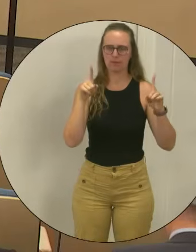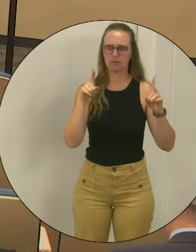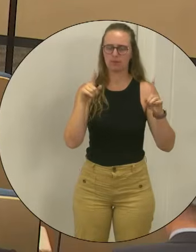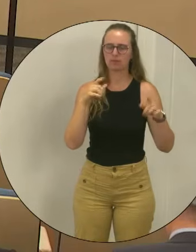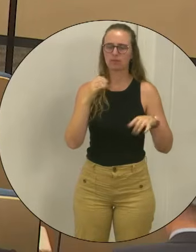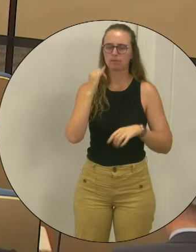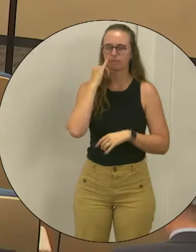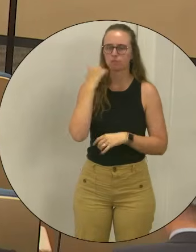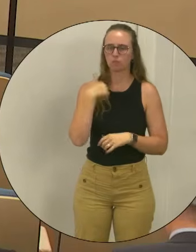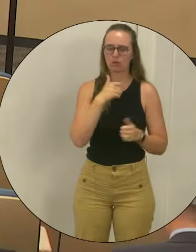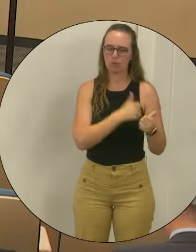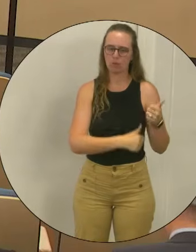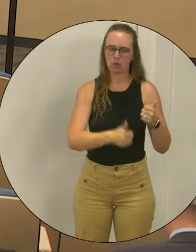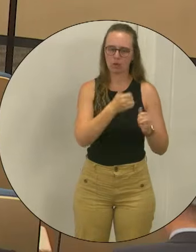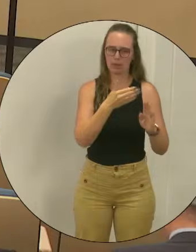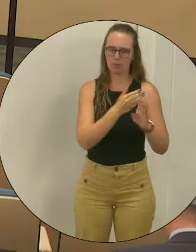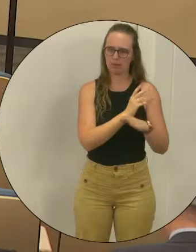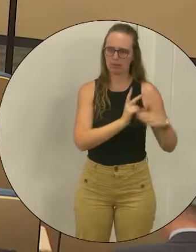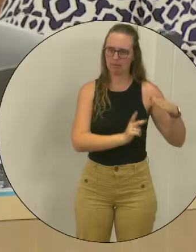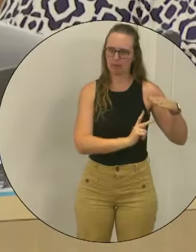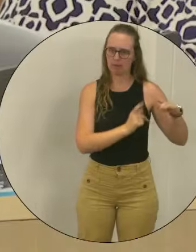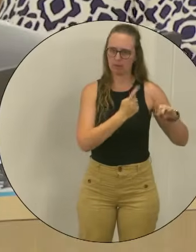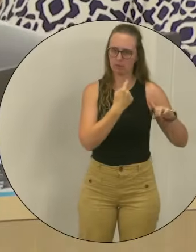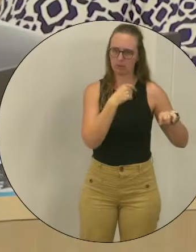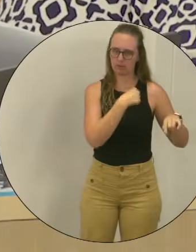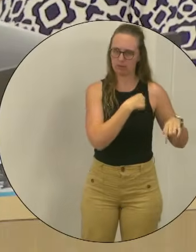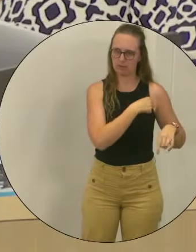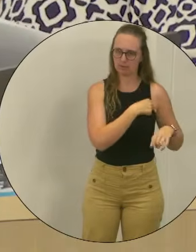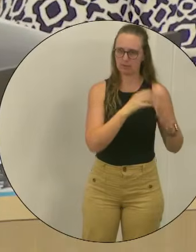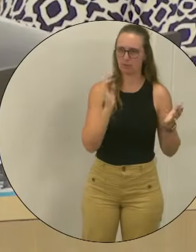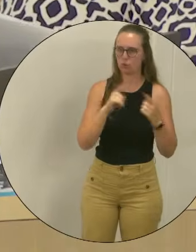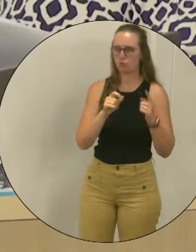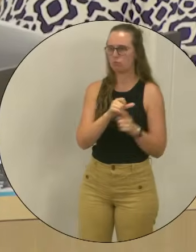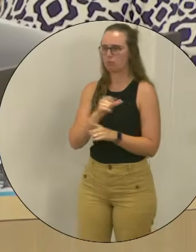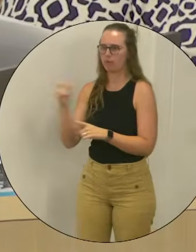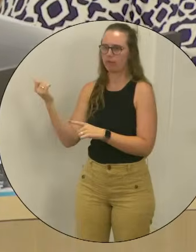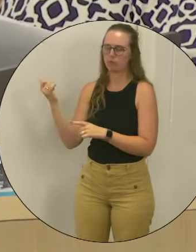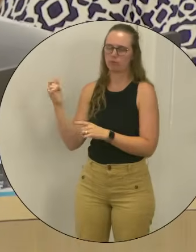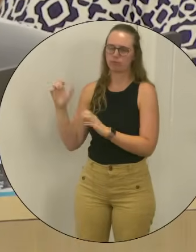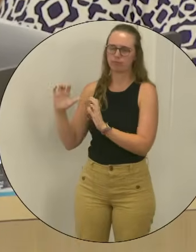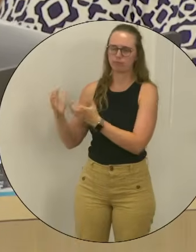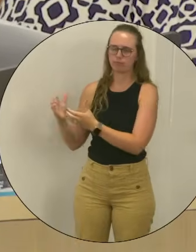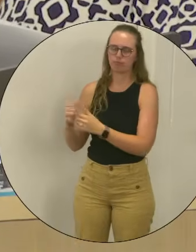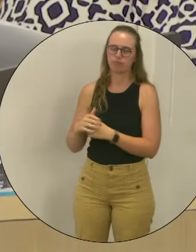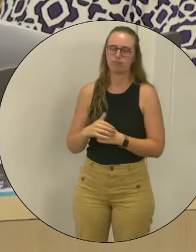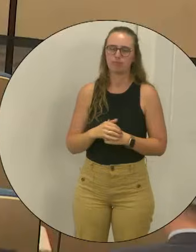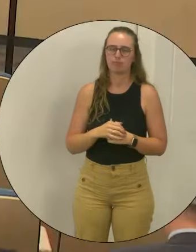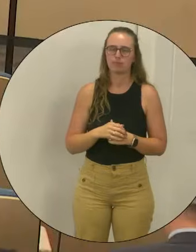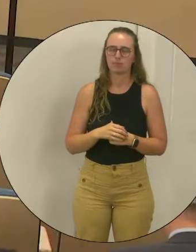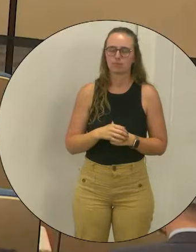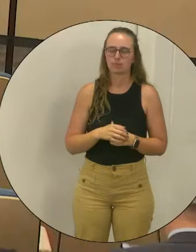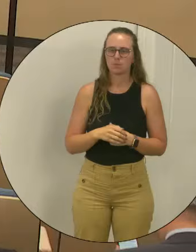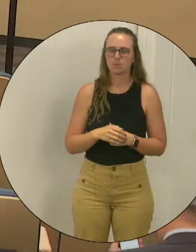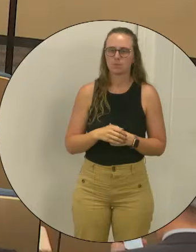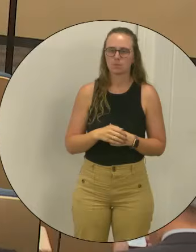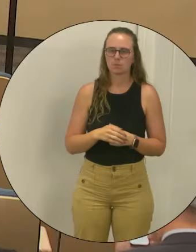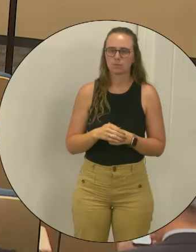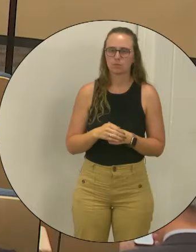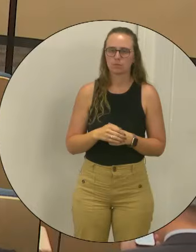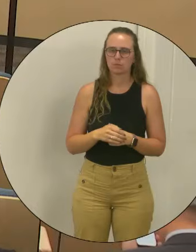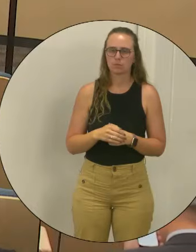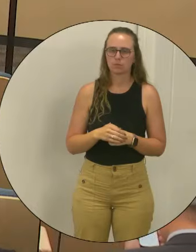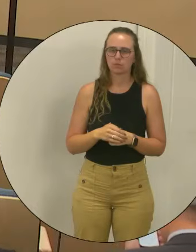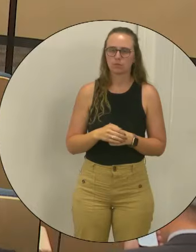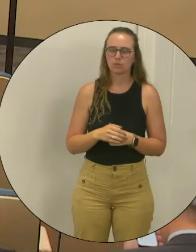if we prioritize pre-K on our end compared to others?